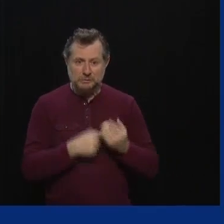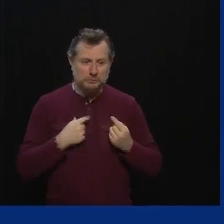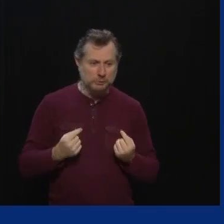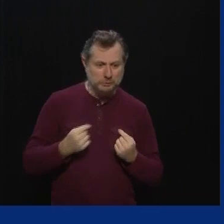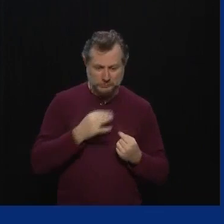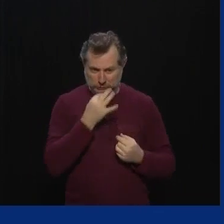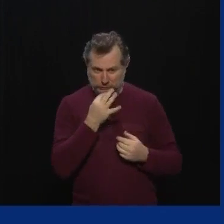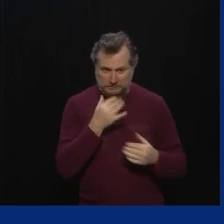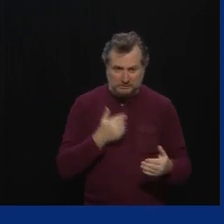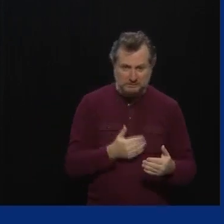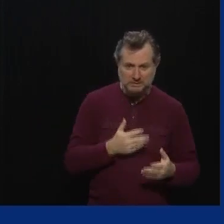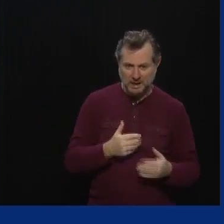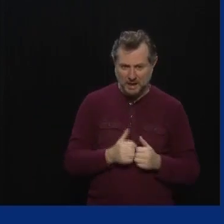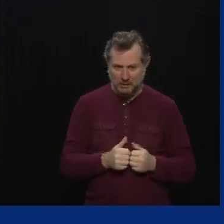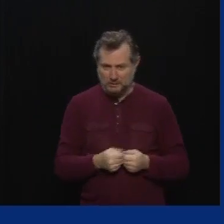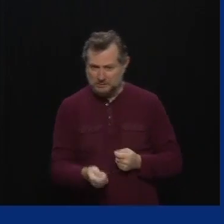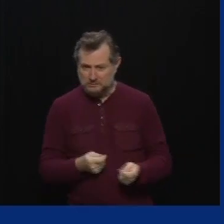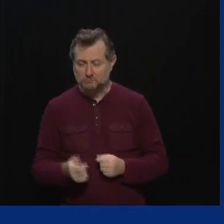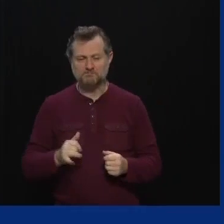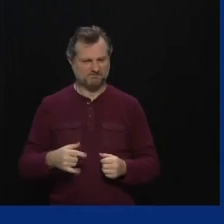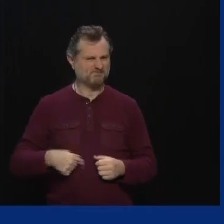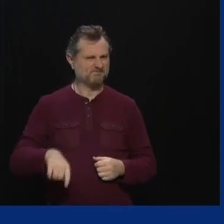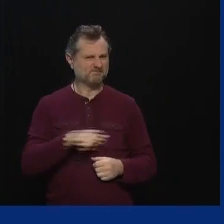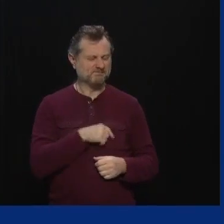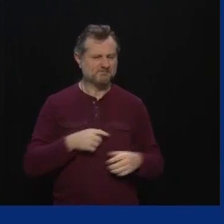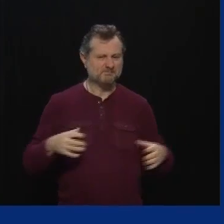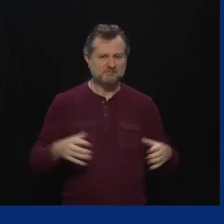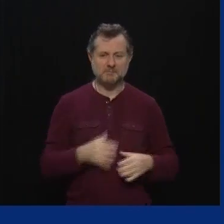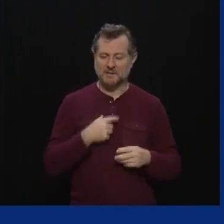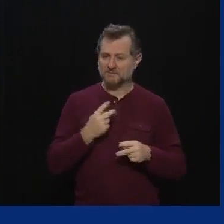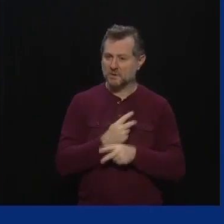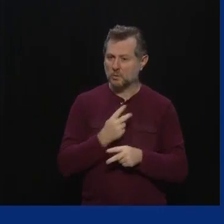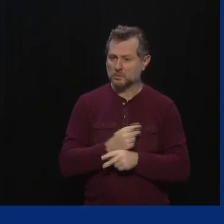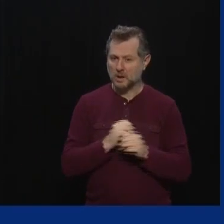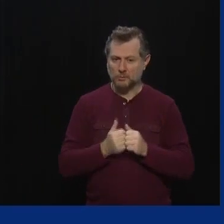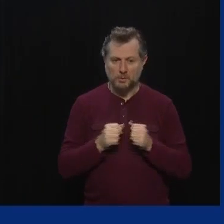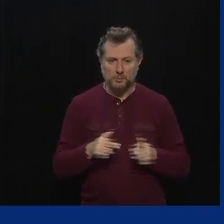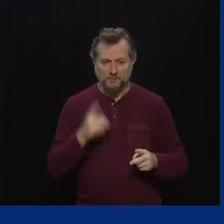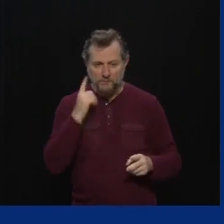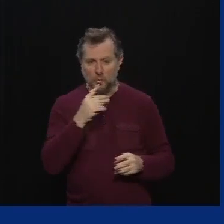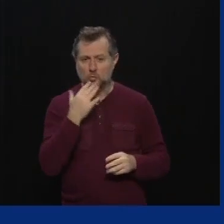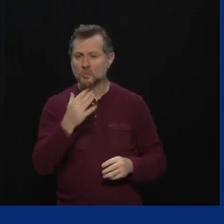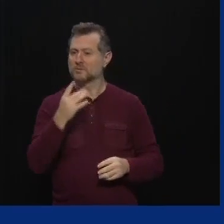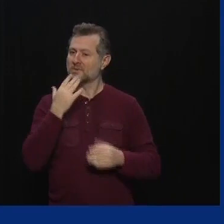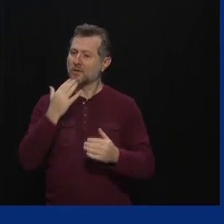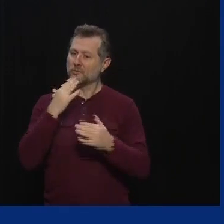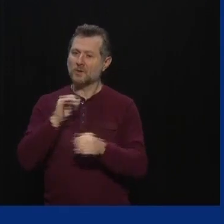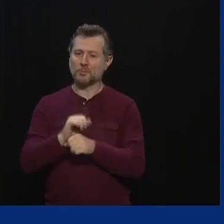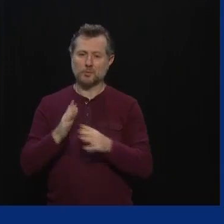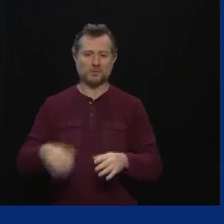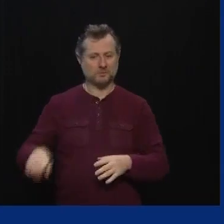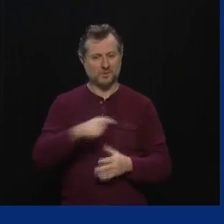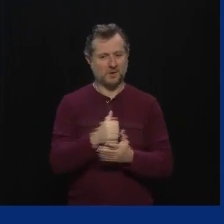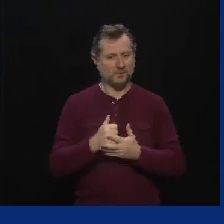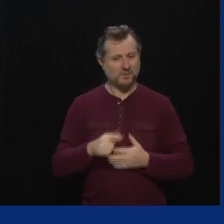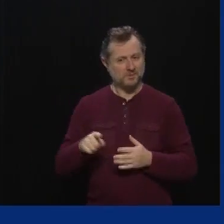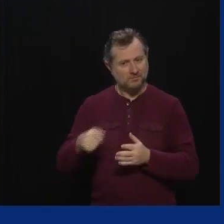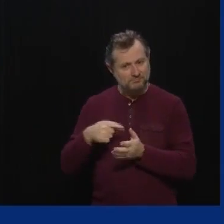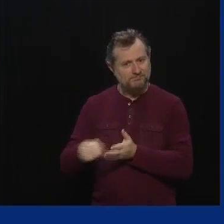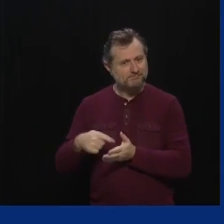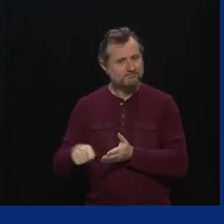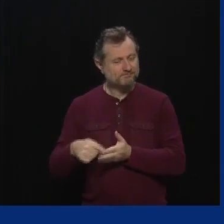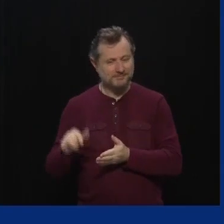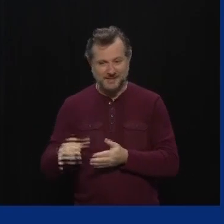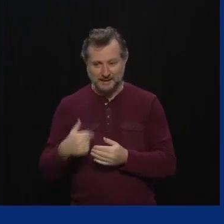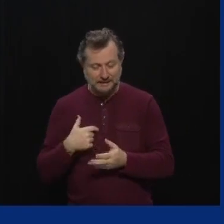about finding ways to get more people opportunities to have gainful employment as well, to help them make those payments. Governor, yesterday you met with